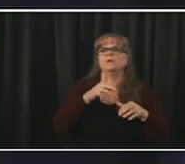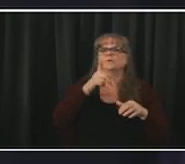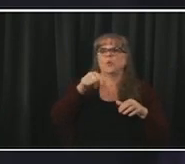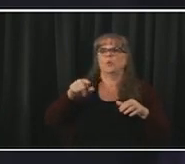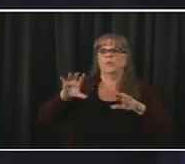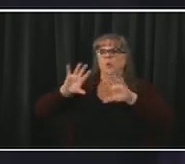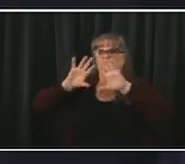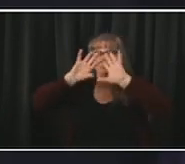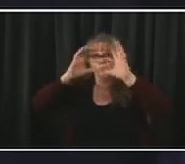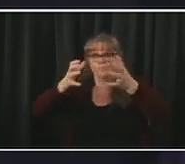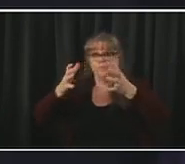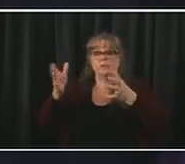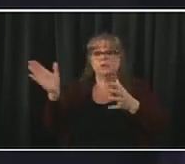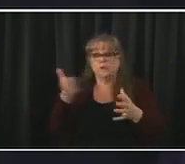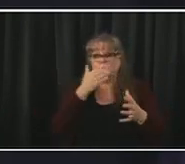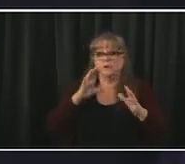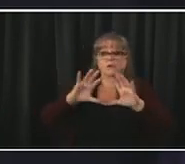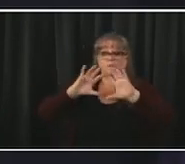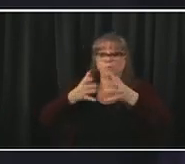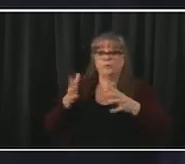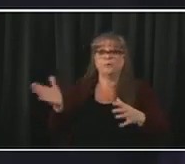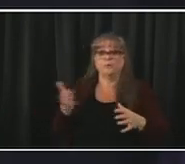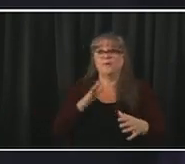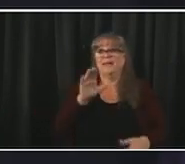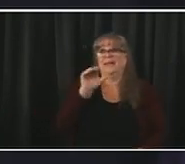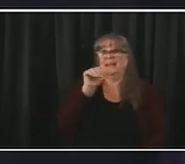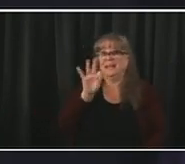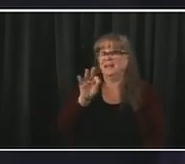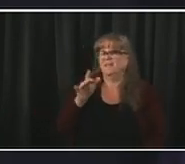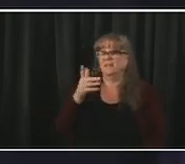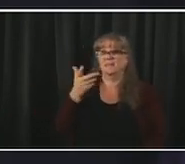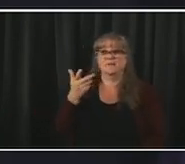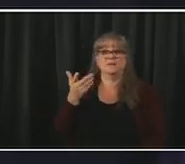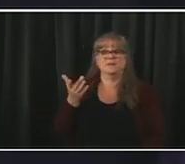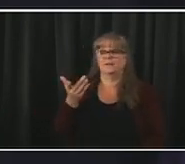or potentially, if the quantity is there, it might just be everybody who wants it.